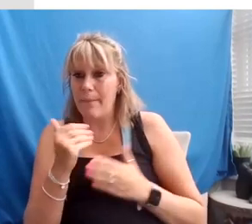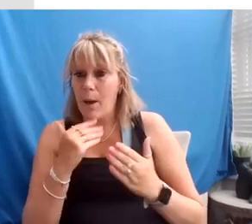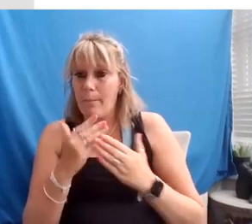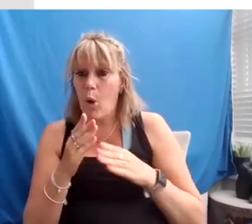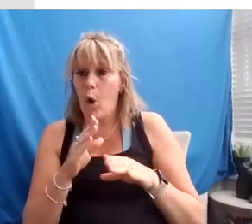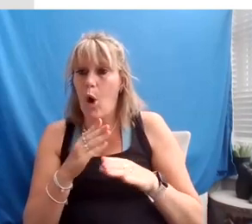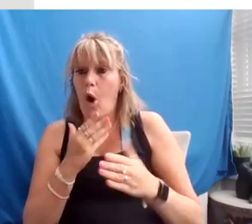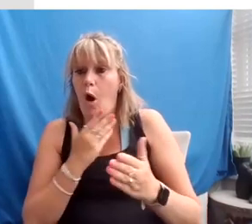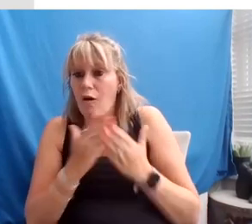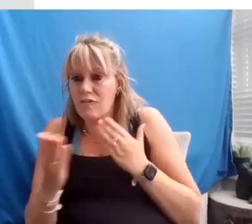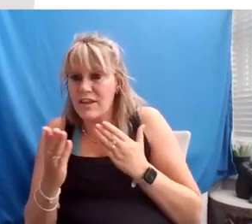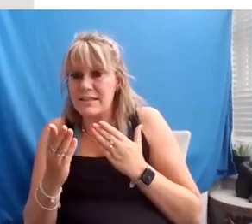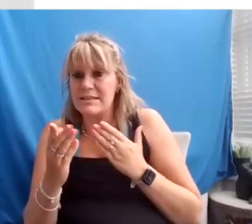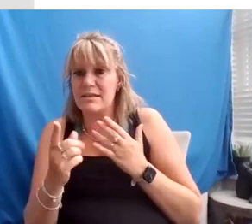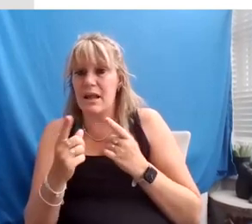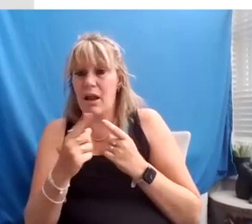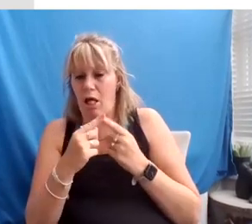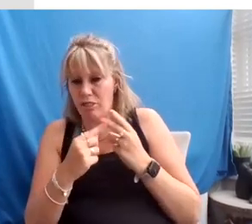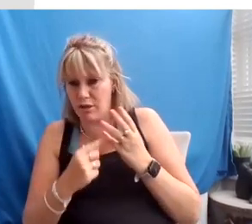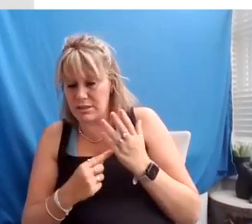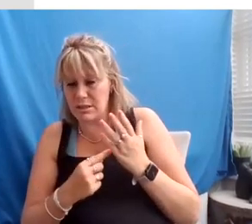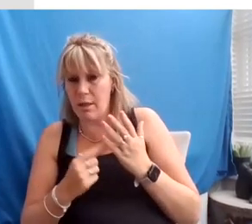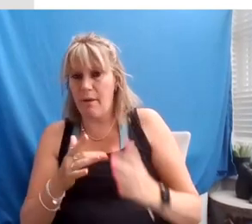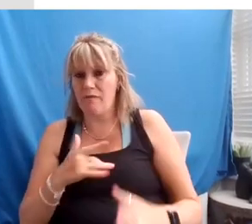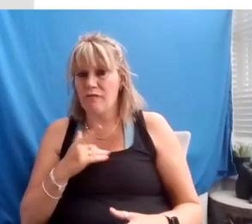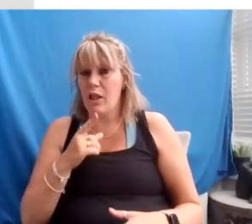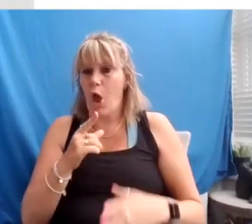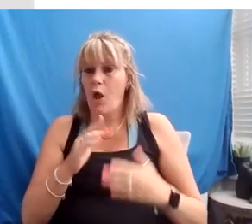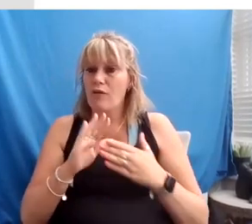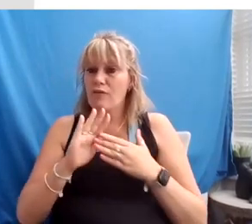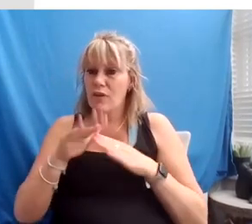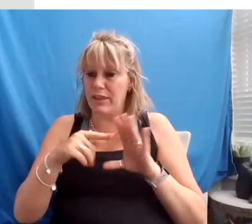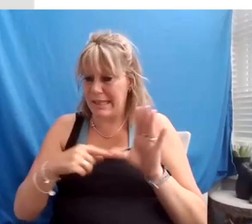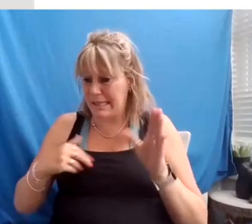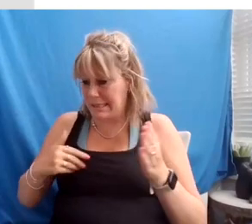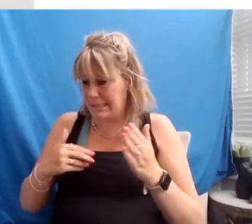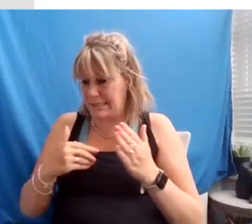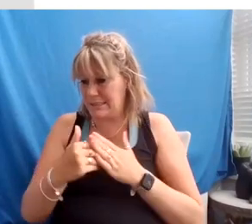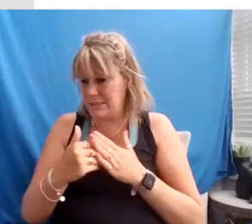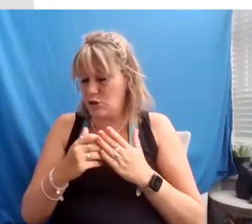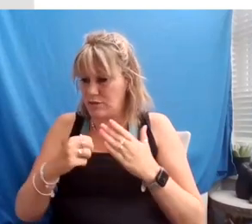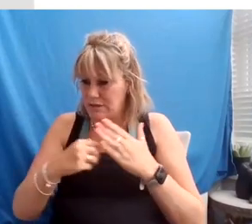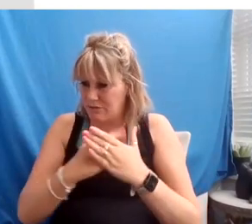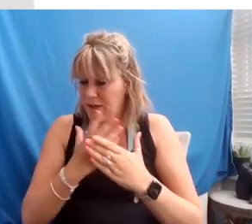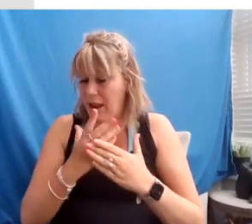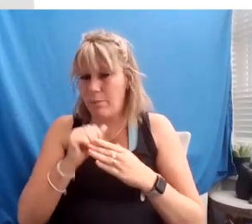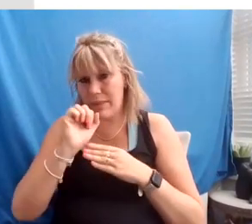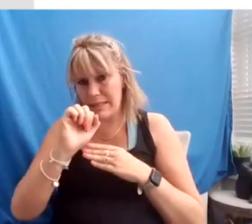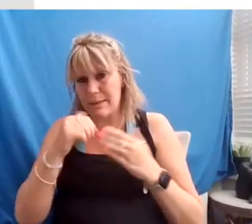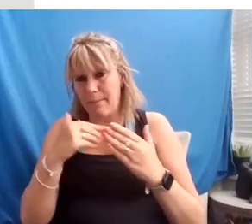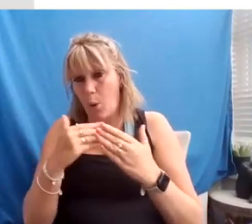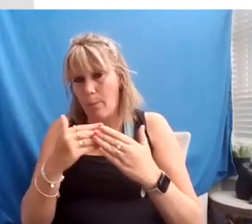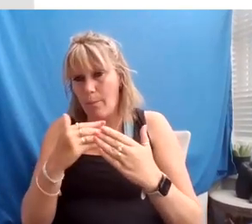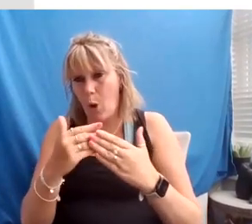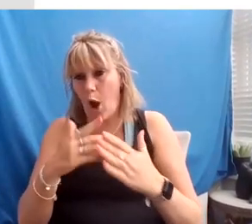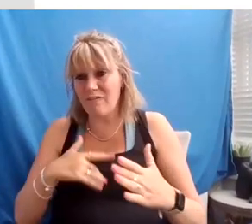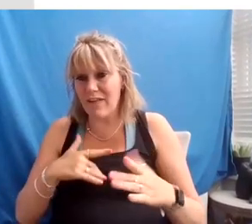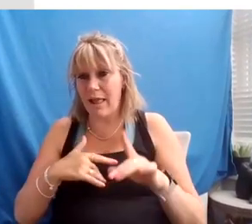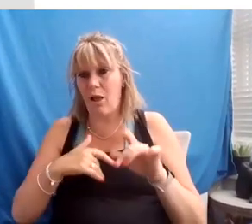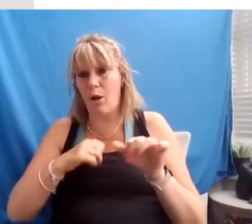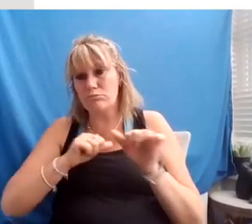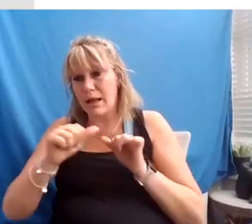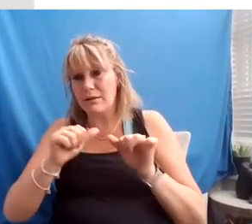I've seen you develop this style over the years. And it just gets better and better. And I just wanted to say that,